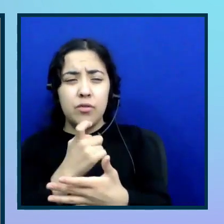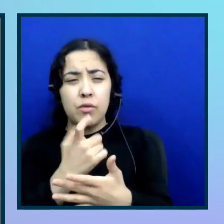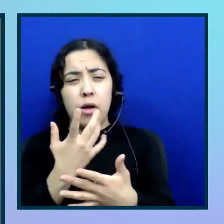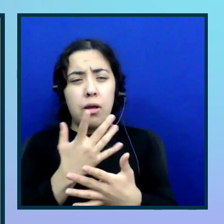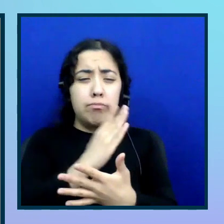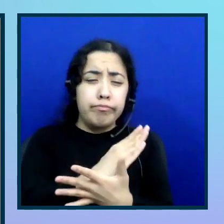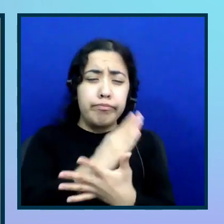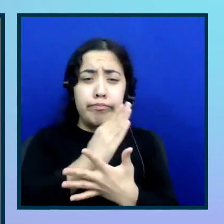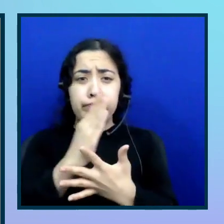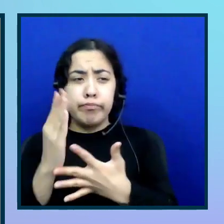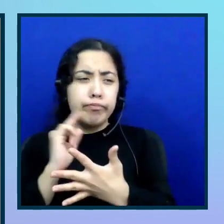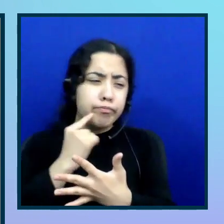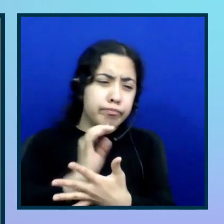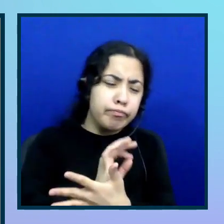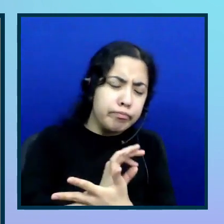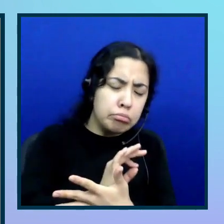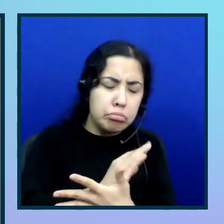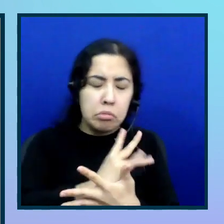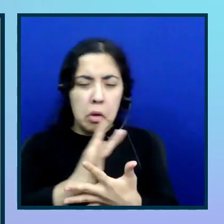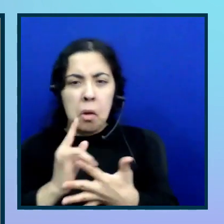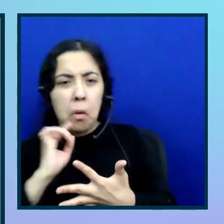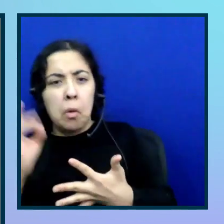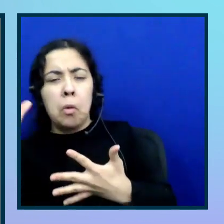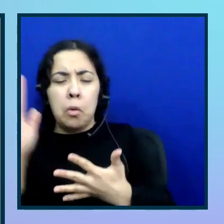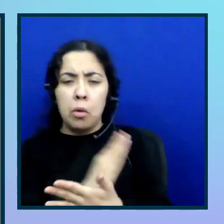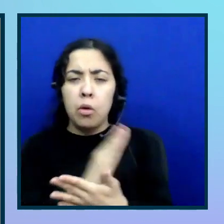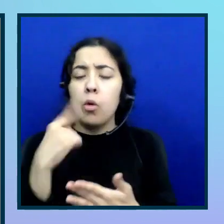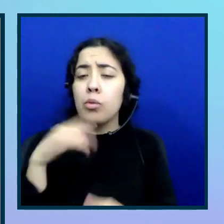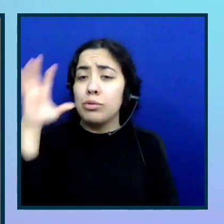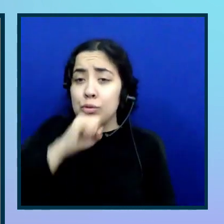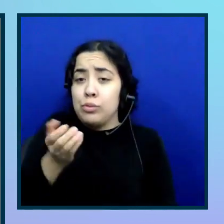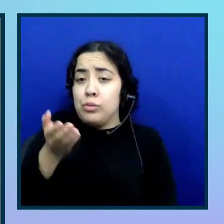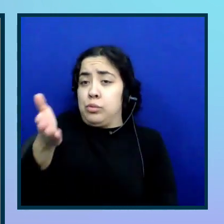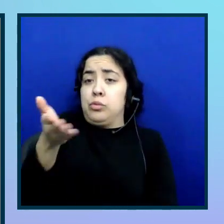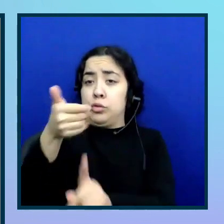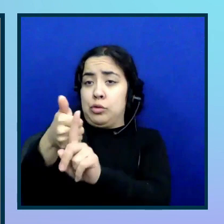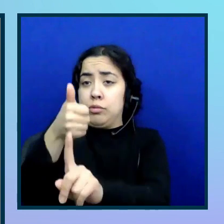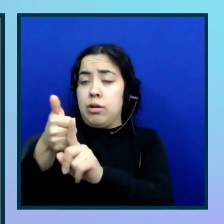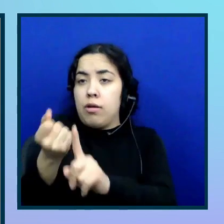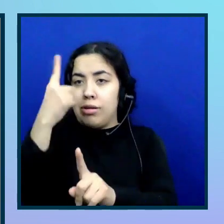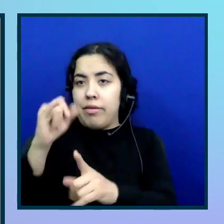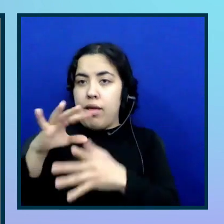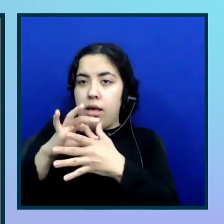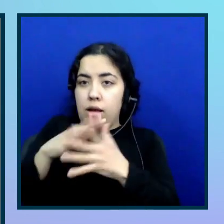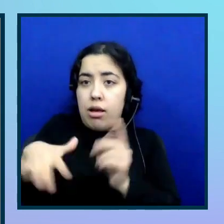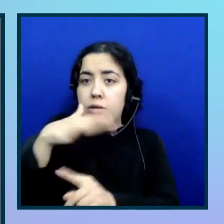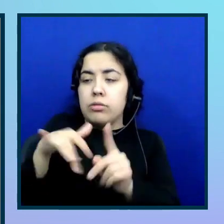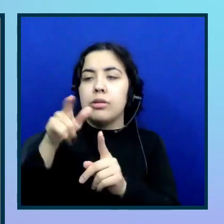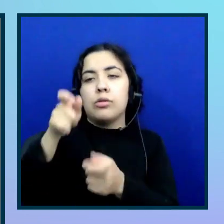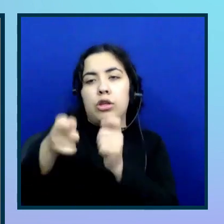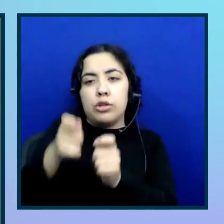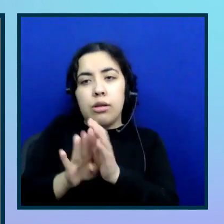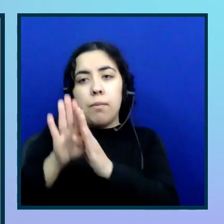moderate, minor? And we assigned it at that point. You, as a person understanding the context, can make adjustments up or